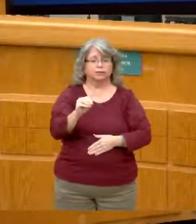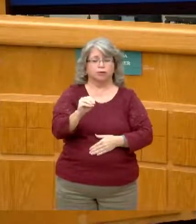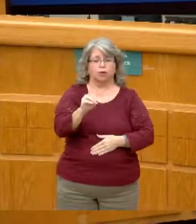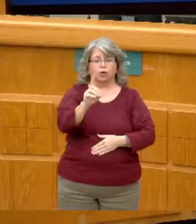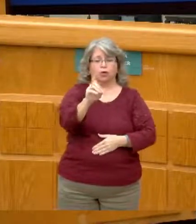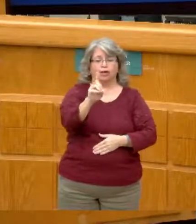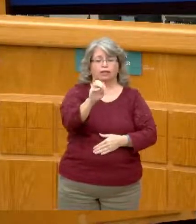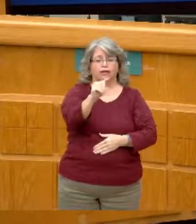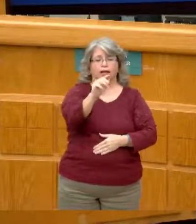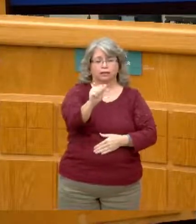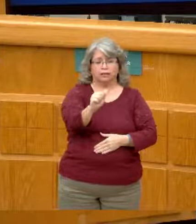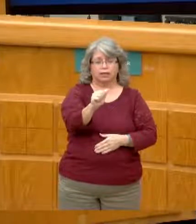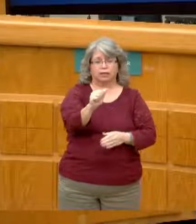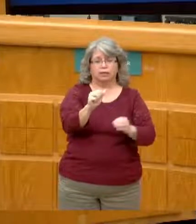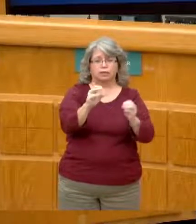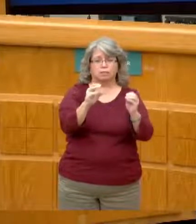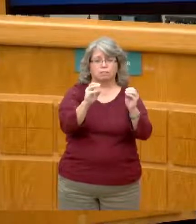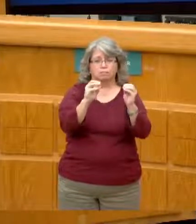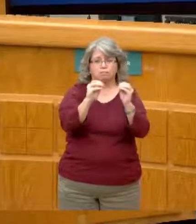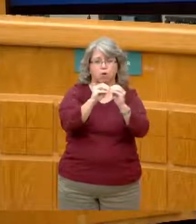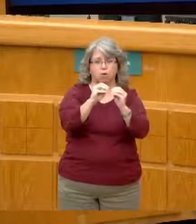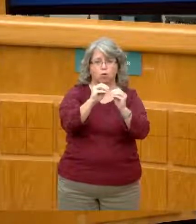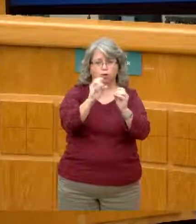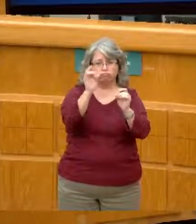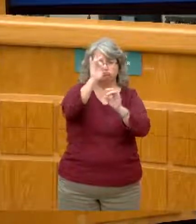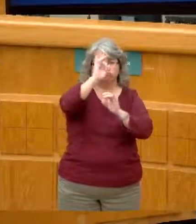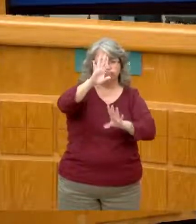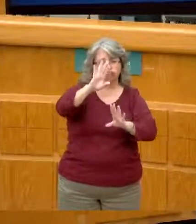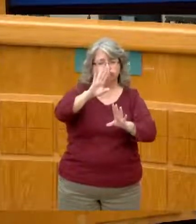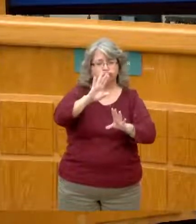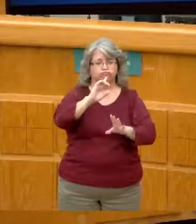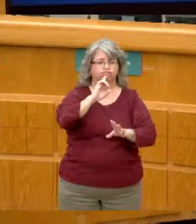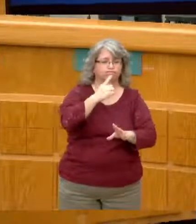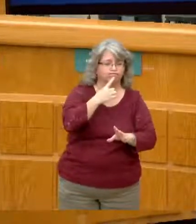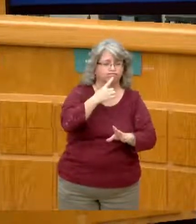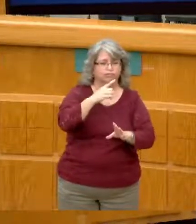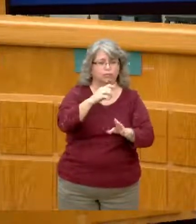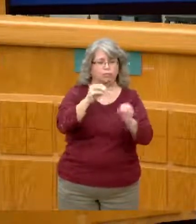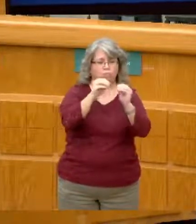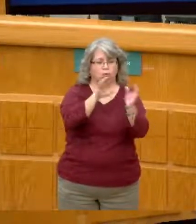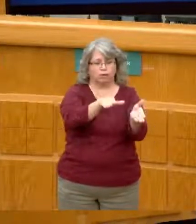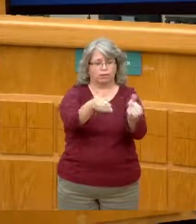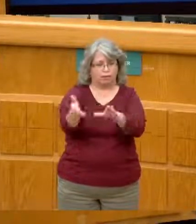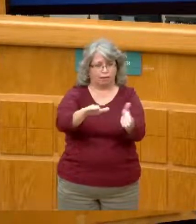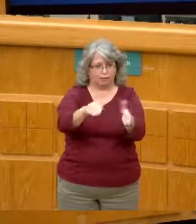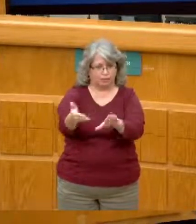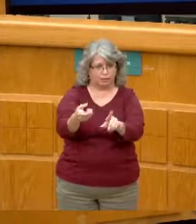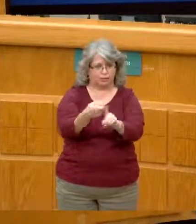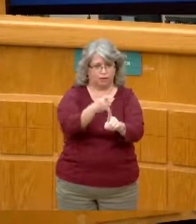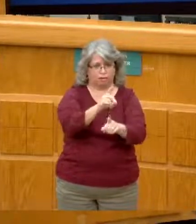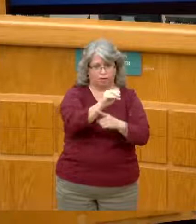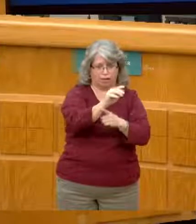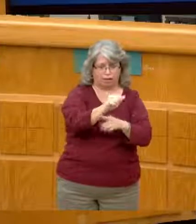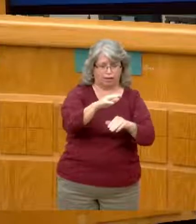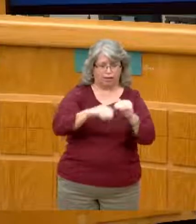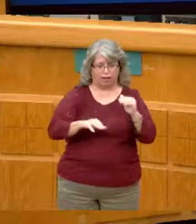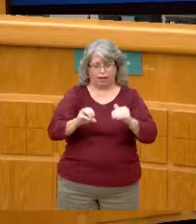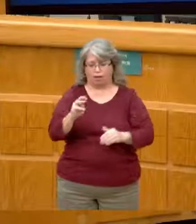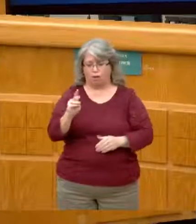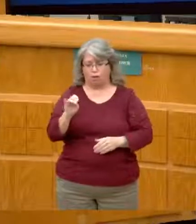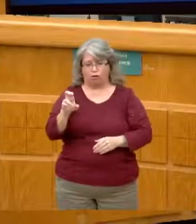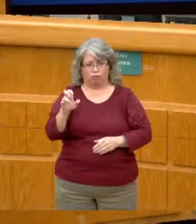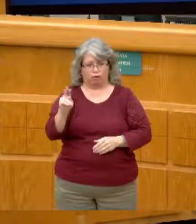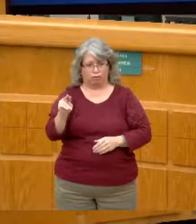lot more deadly as compared to Omicron. Omicron seems to be just a lot more contagious, less deadly,